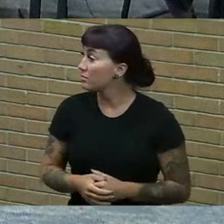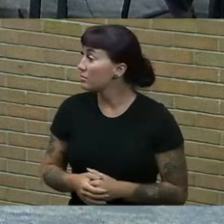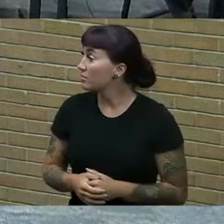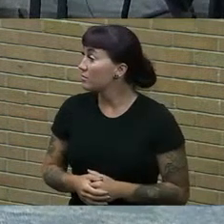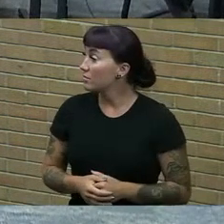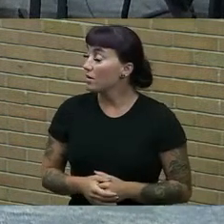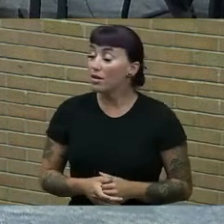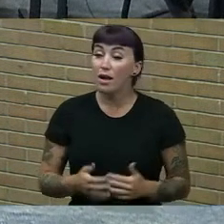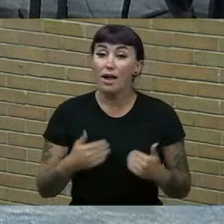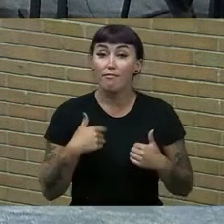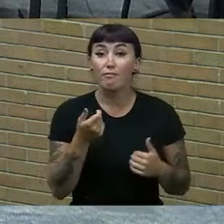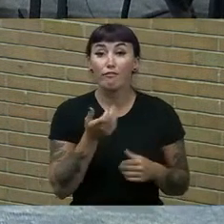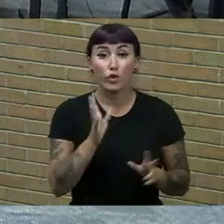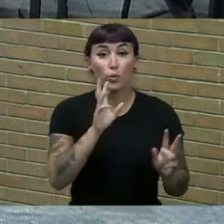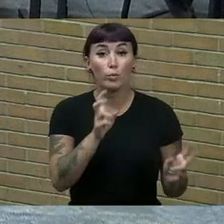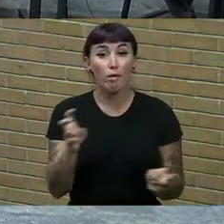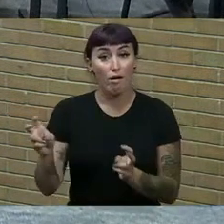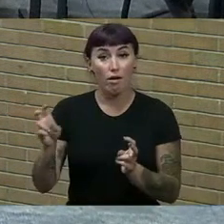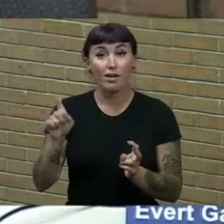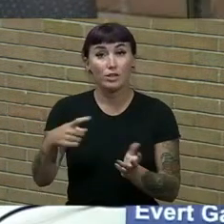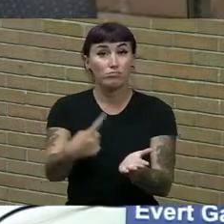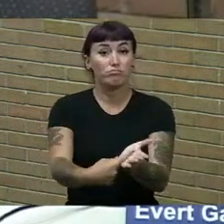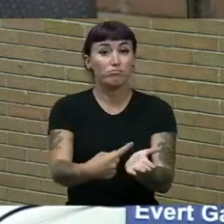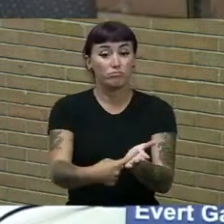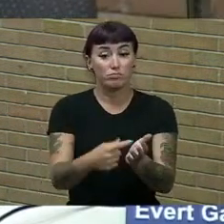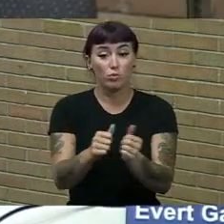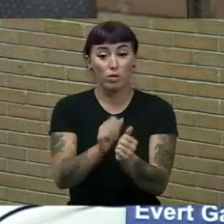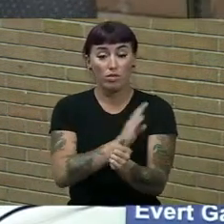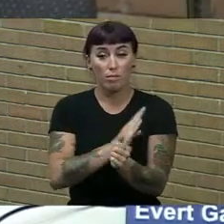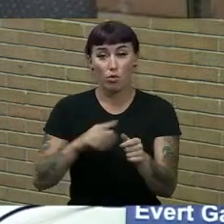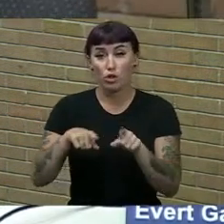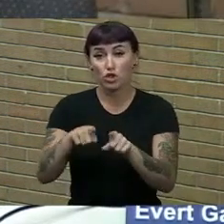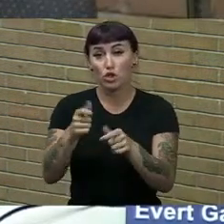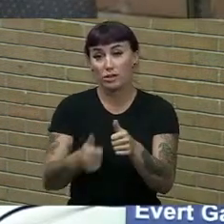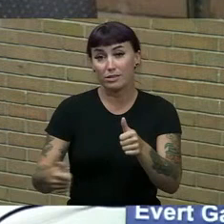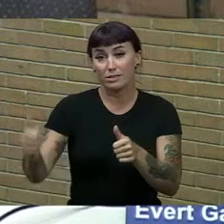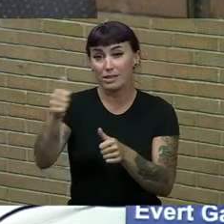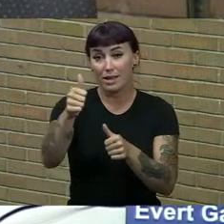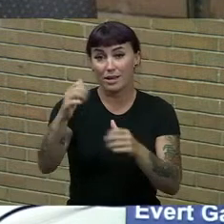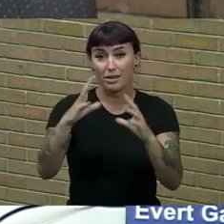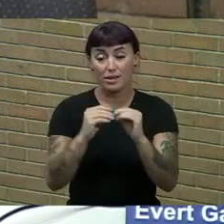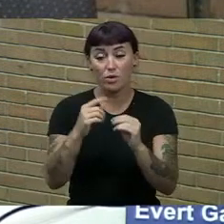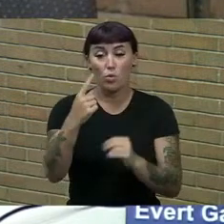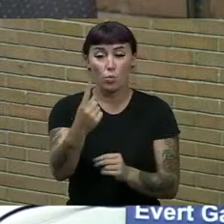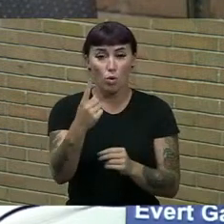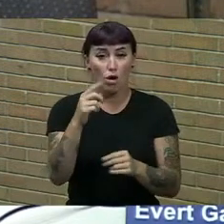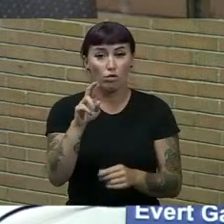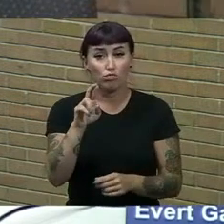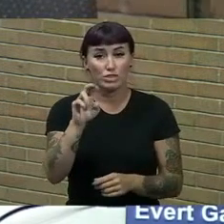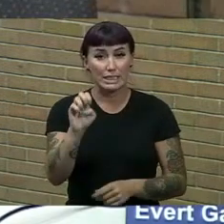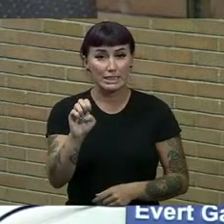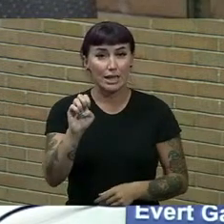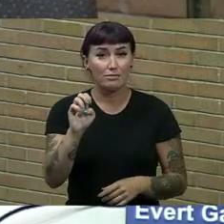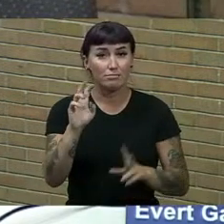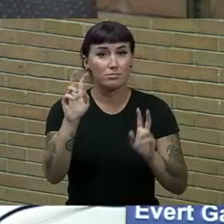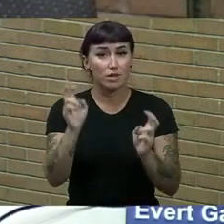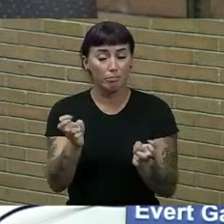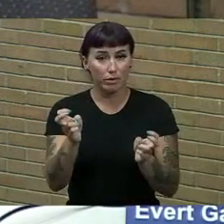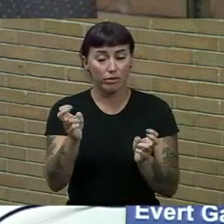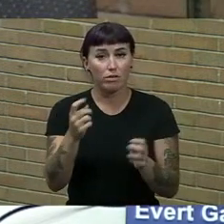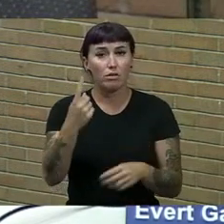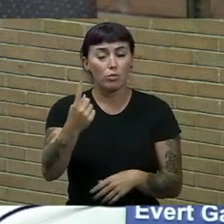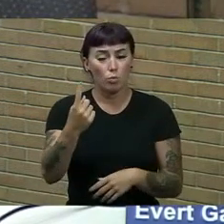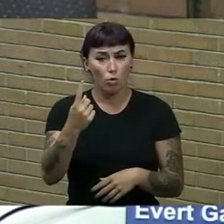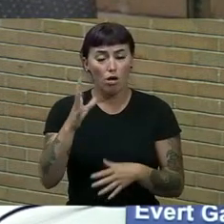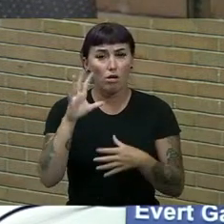I have a few matters that I need to discuss with the board in executive session. There is one real estate matter, one